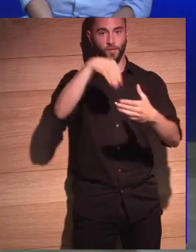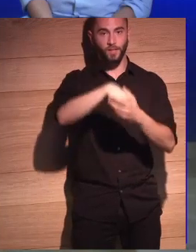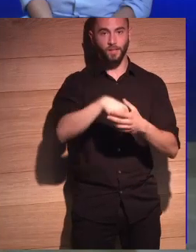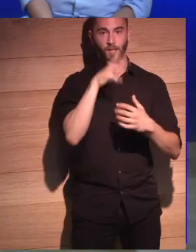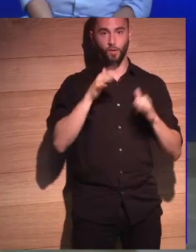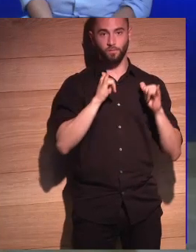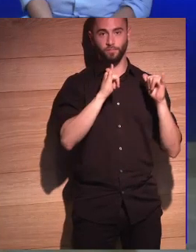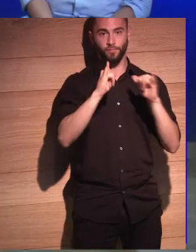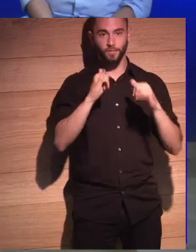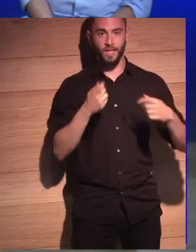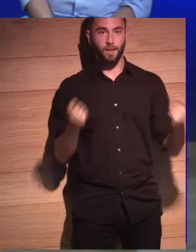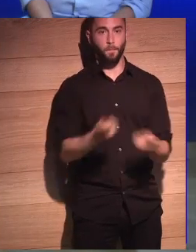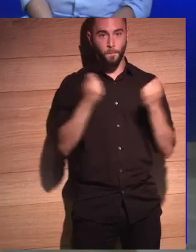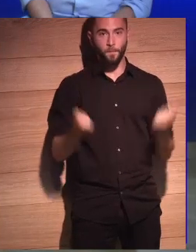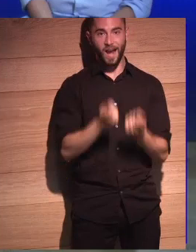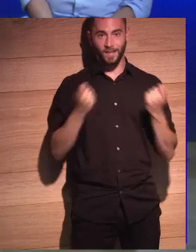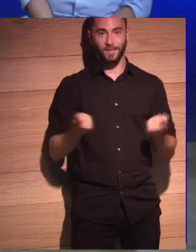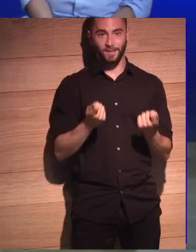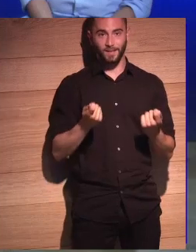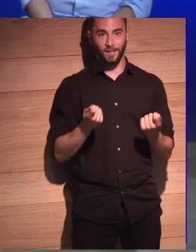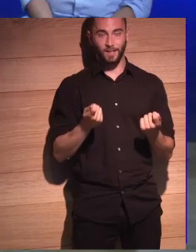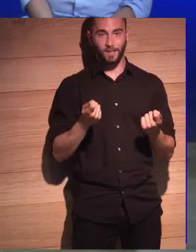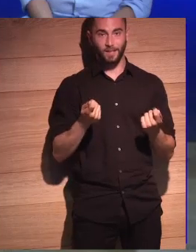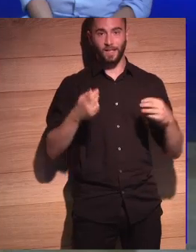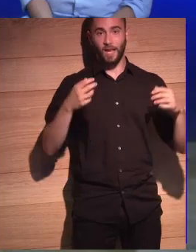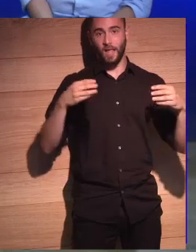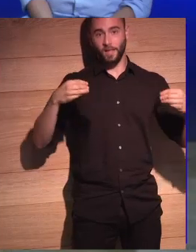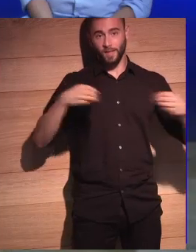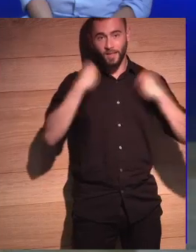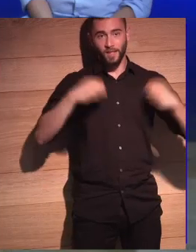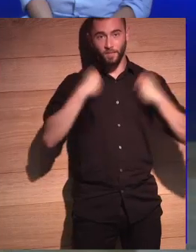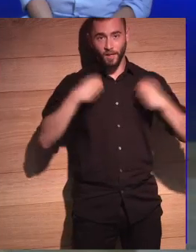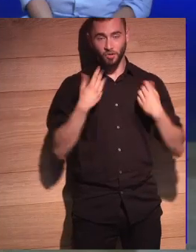we came from entertainment and marketing world. And well,